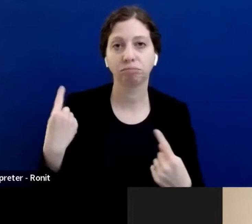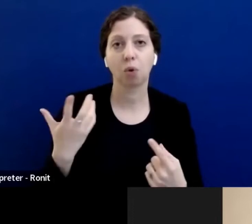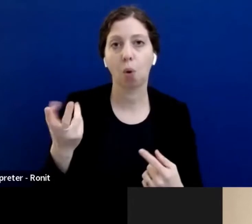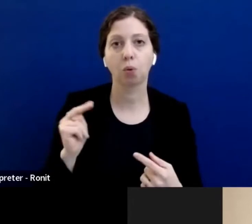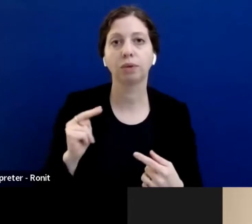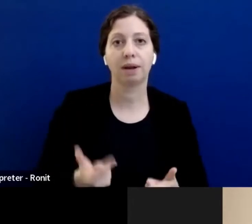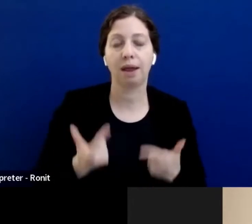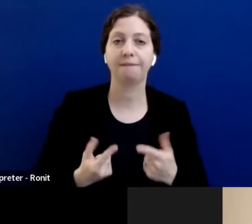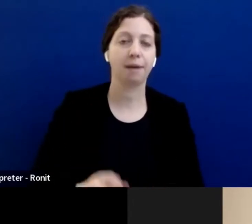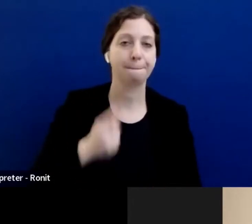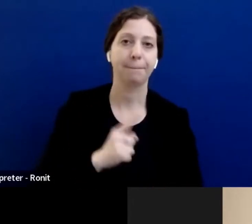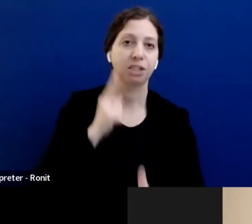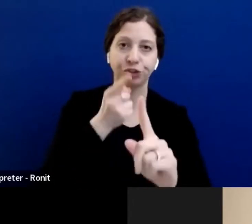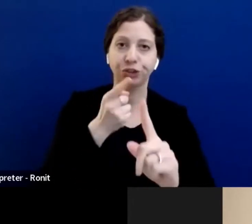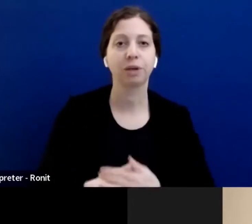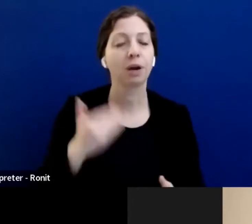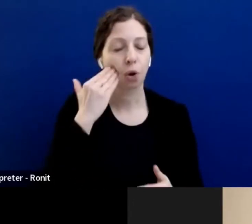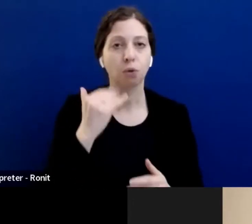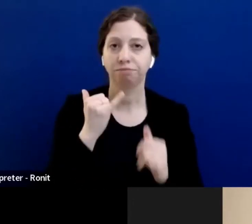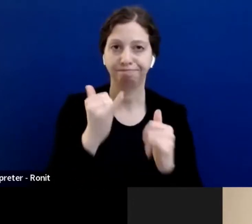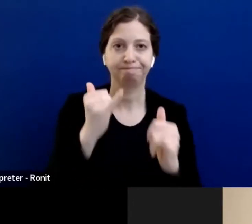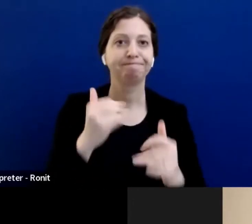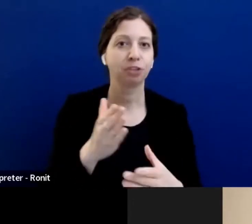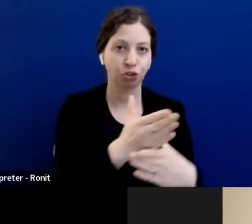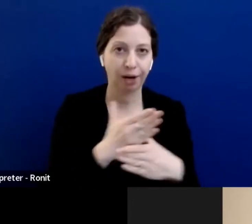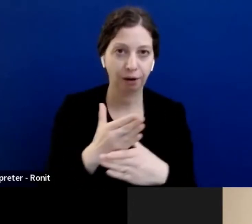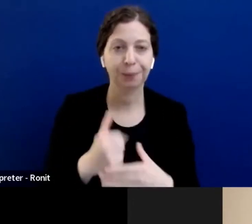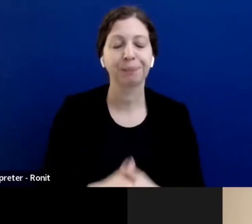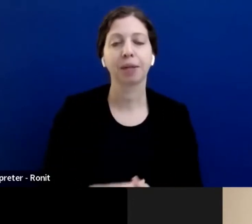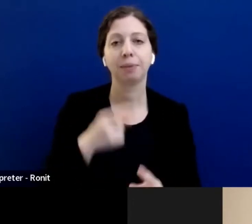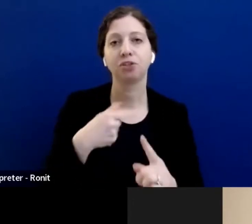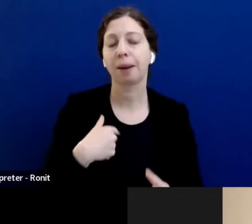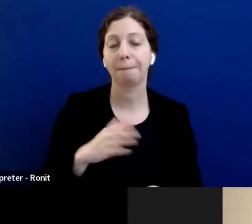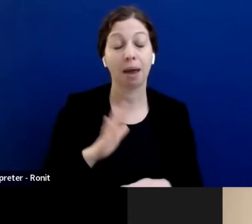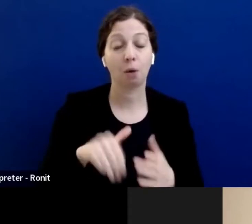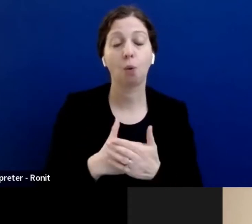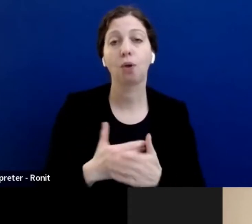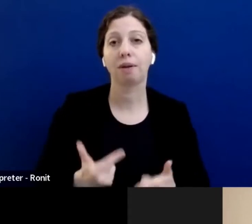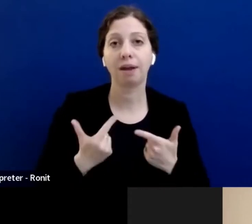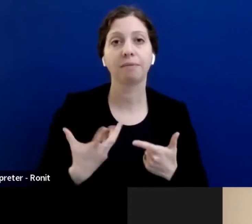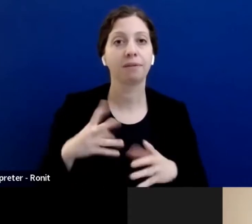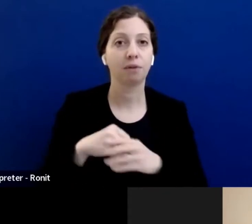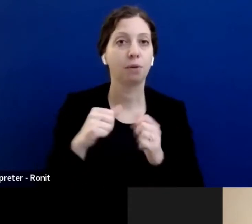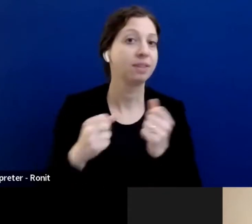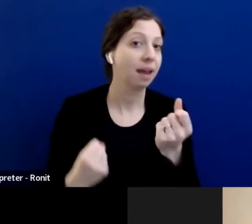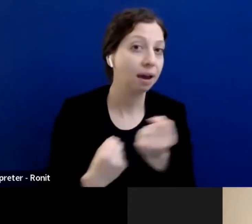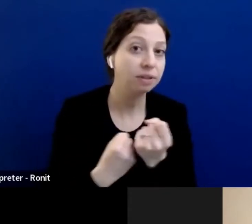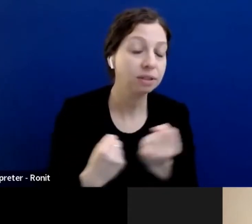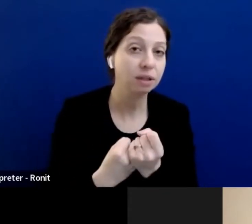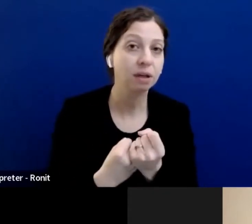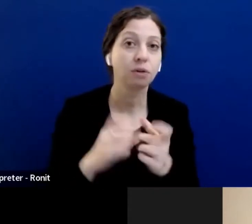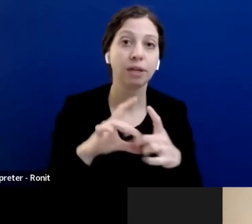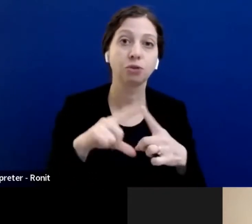it's a mission that I share with each of you. I've spent my entire life being involved in advocacy around